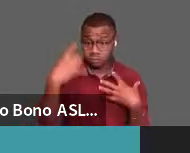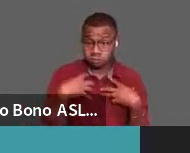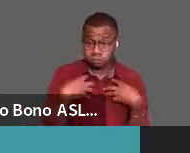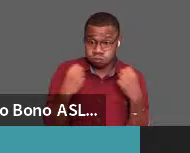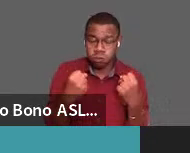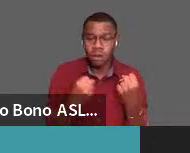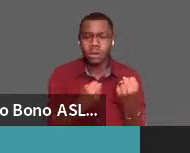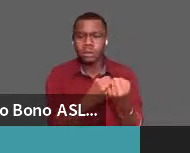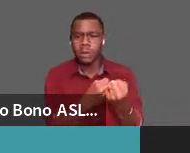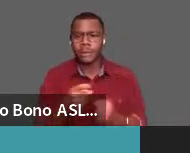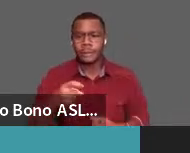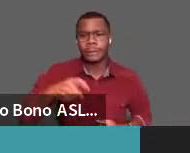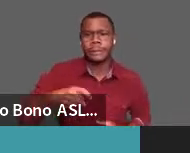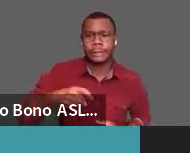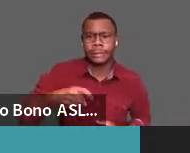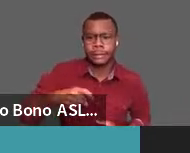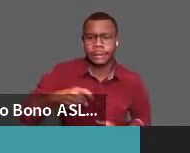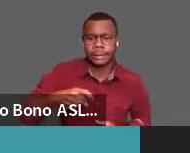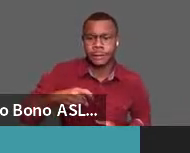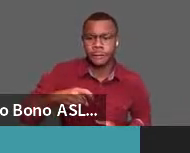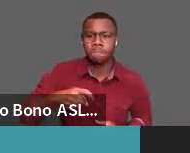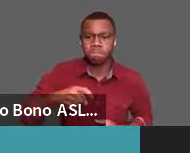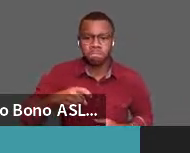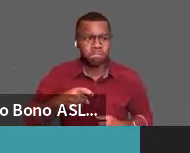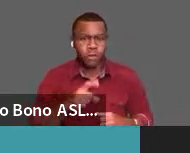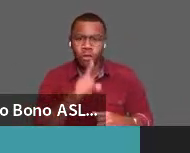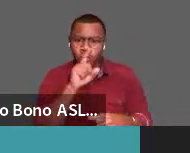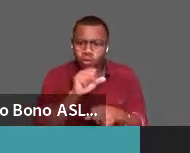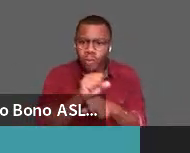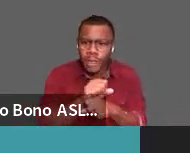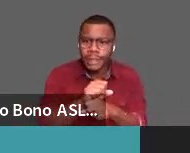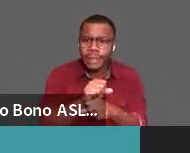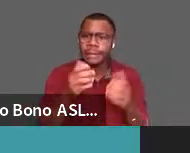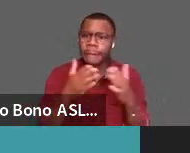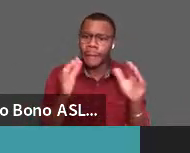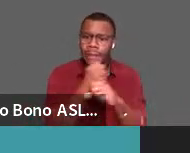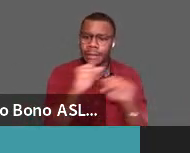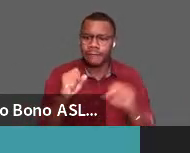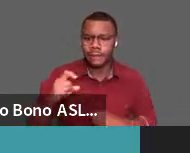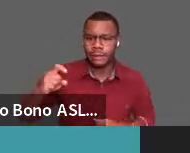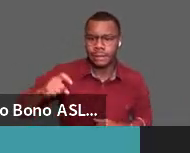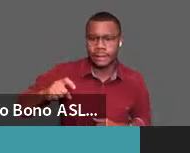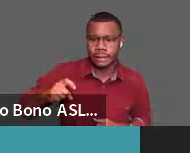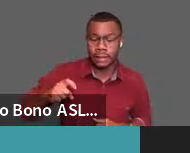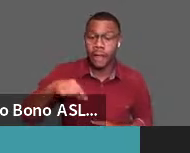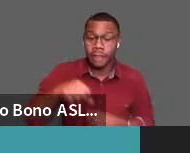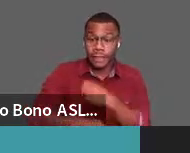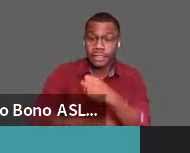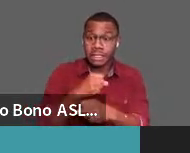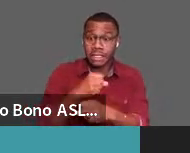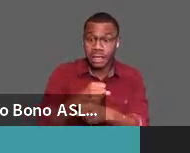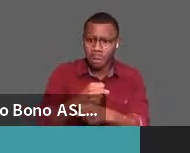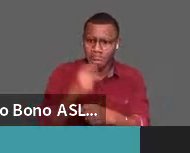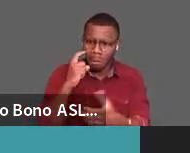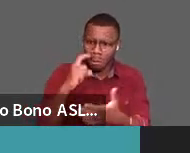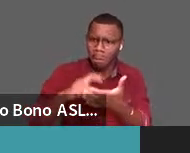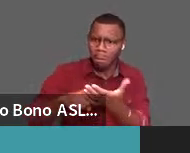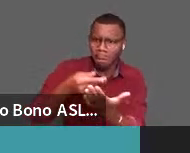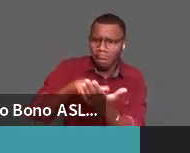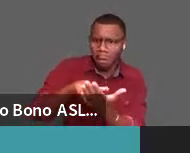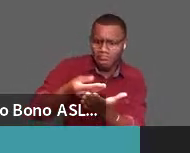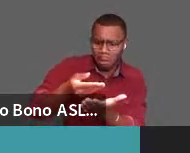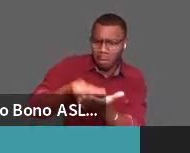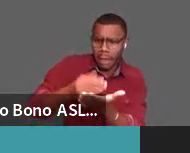health services in order to achieve true public safety. This year, we saw a budget expansion that will increase ODR's capacity to serve